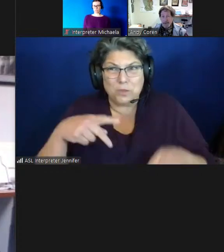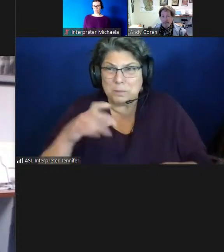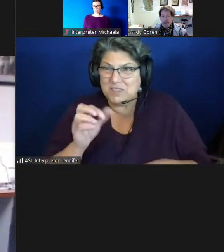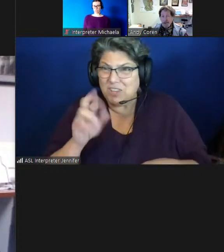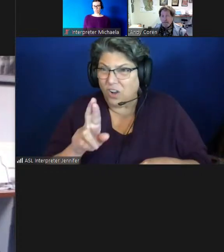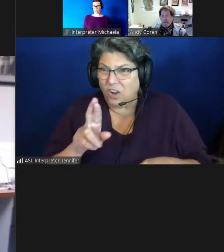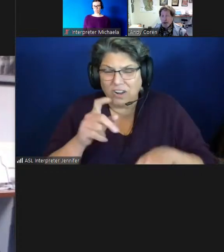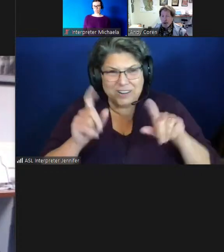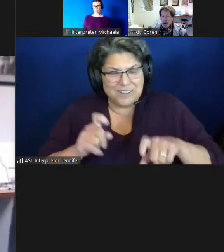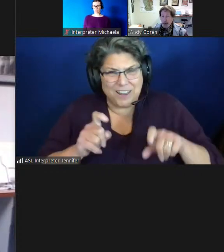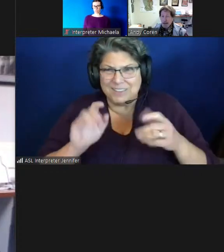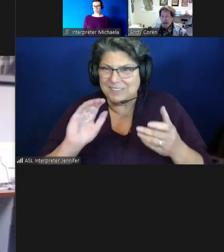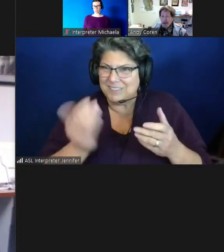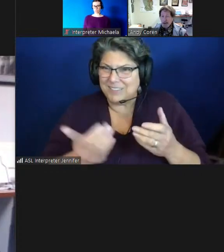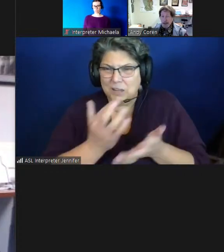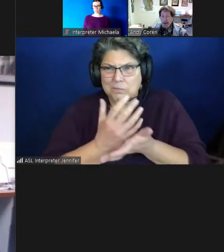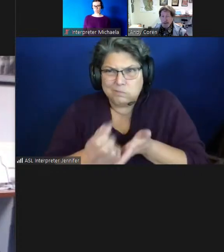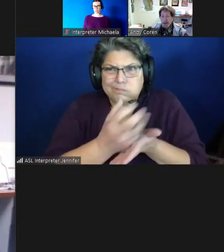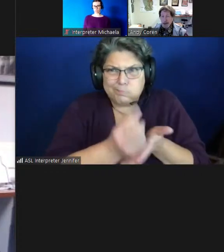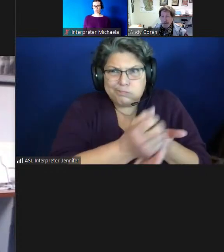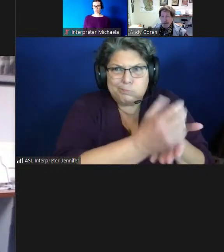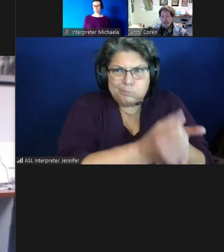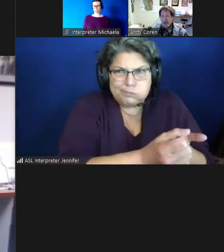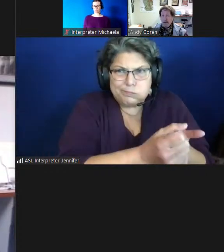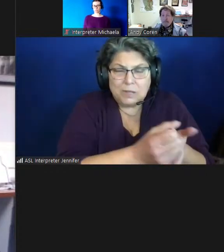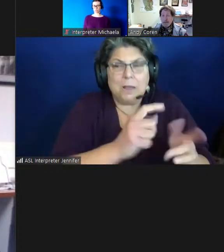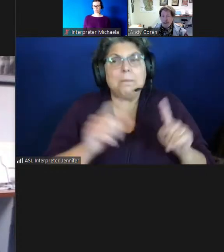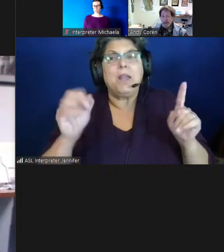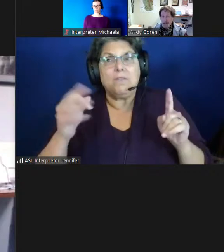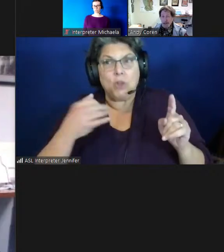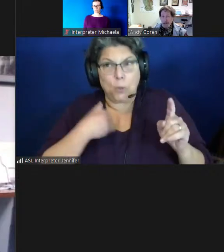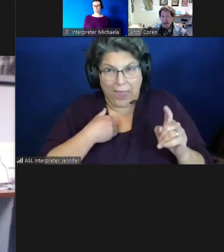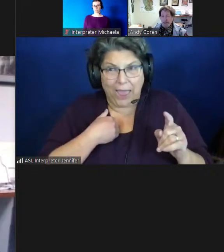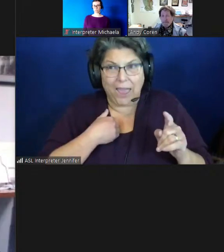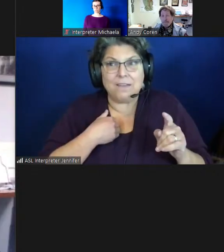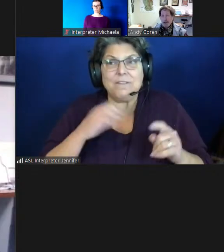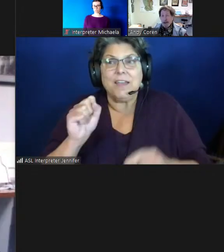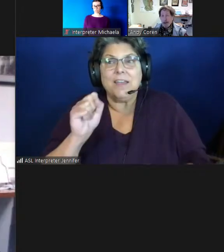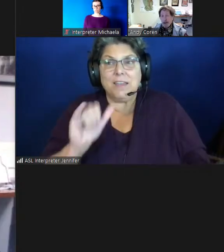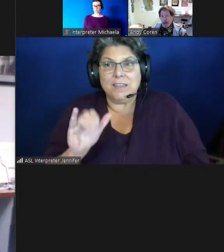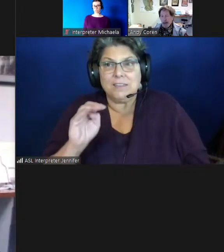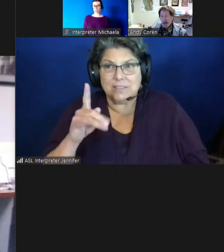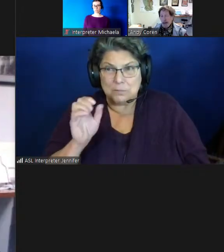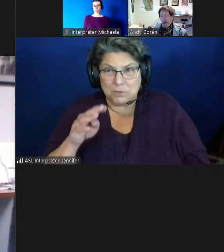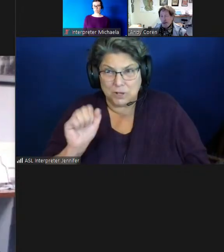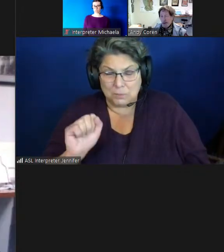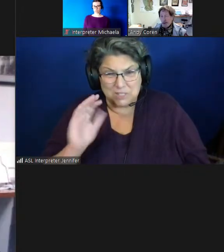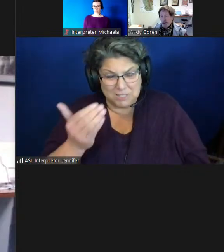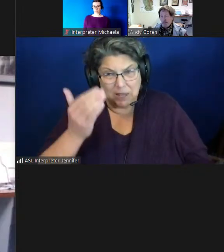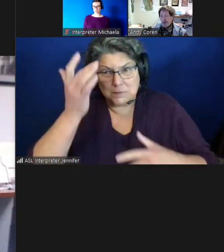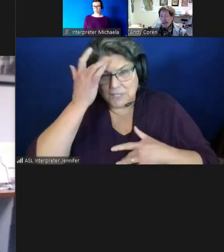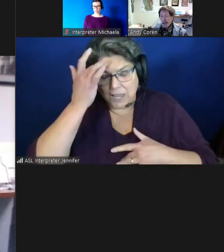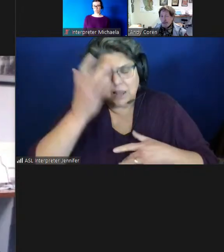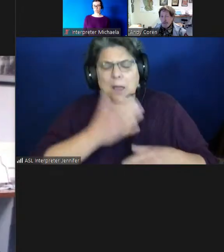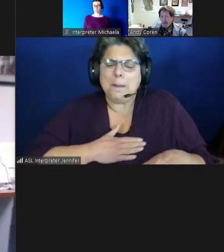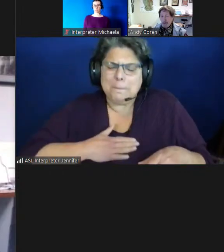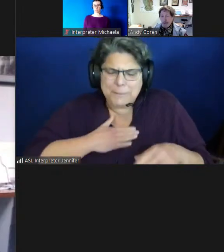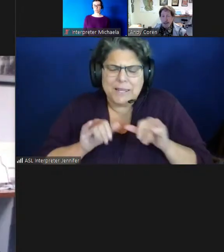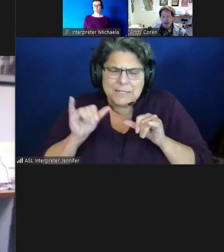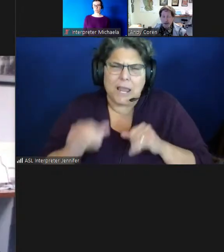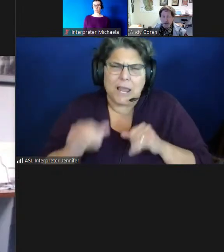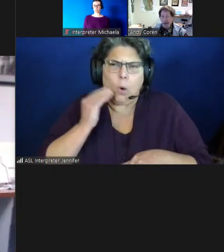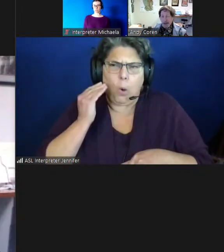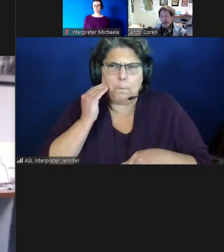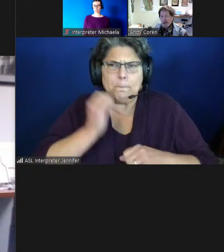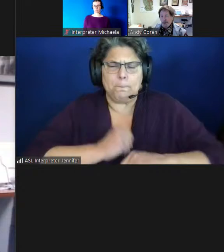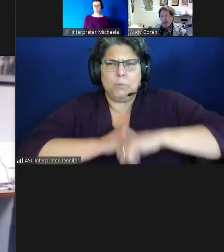have symptoms or your antigen test is positive, please isolate in order to protect your families